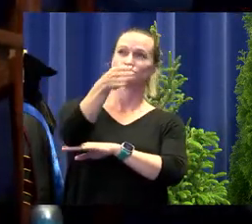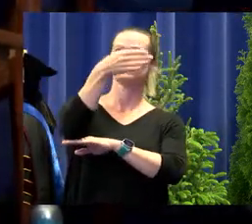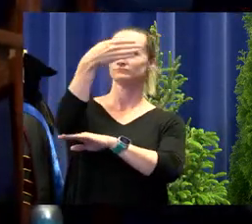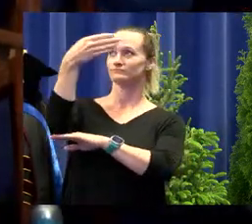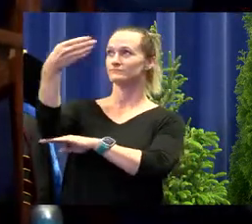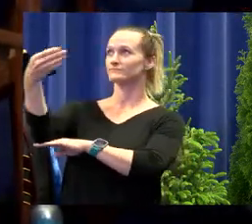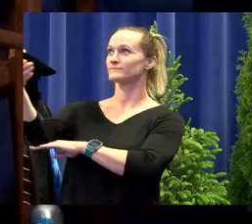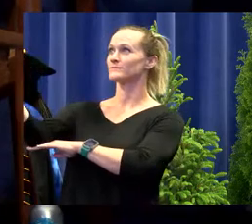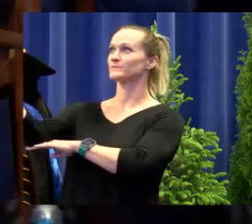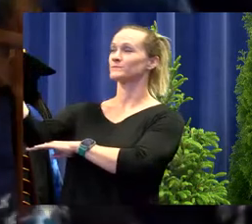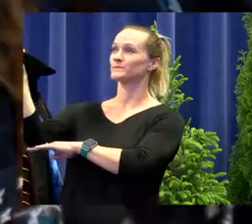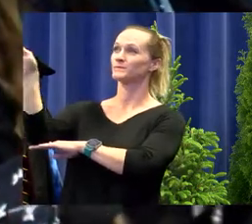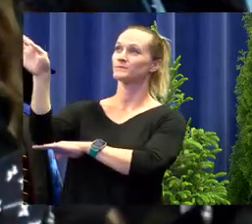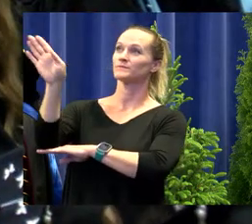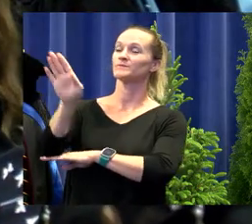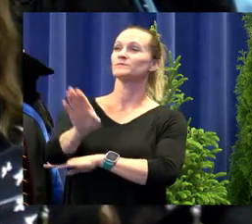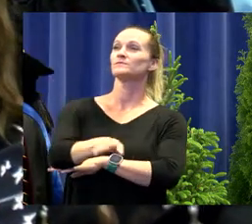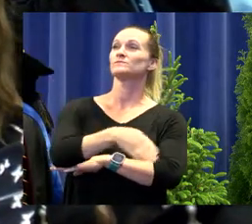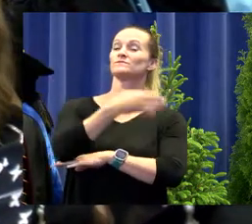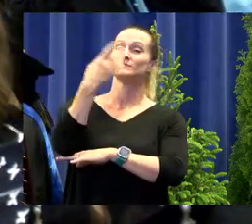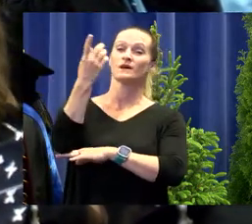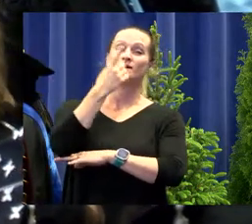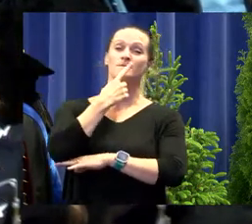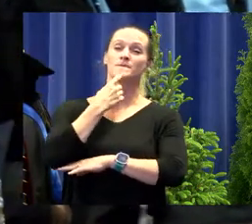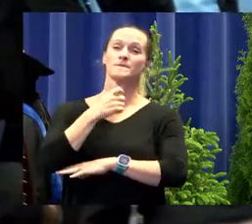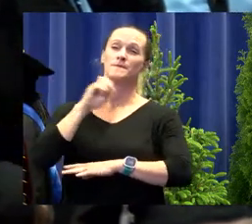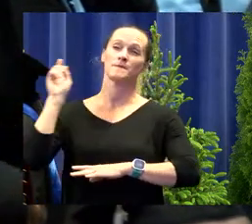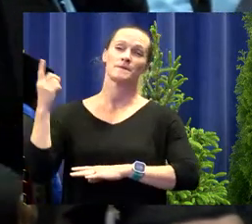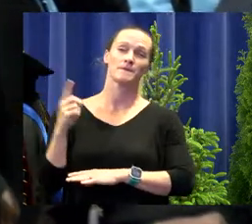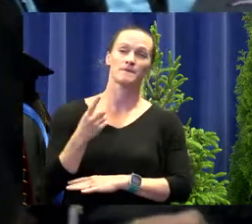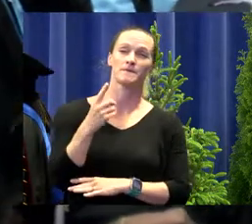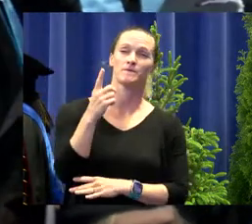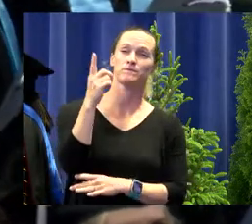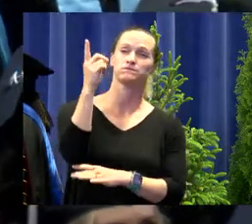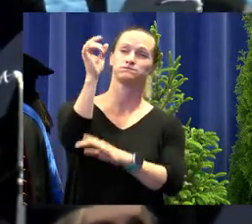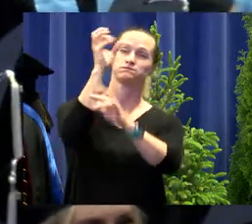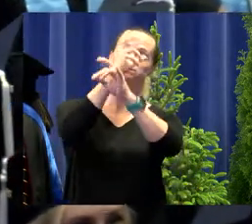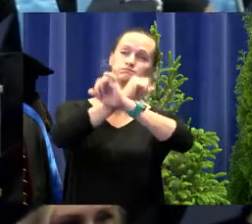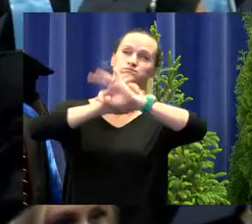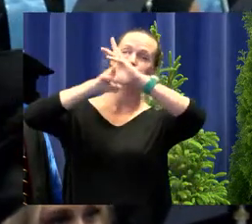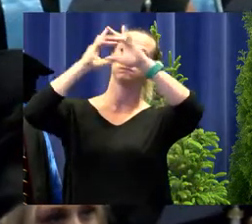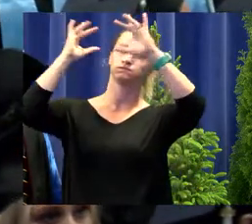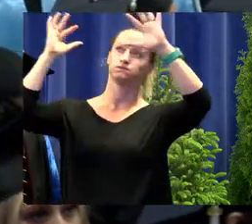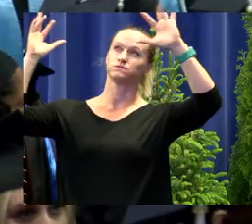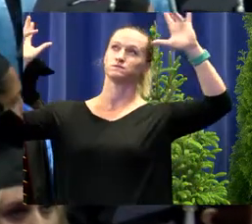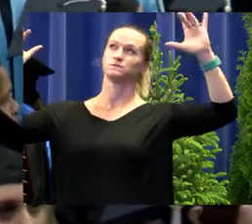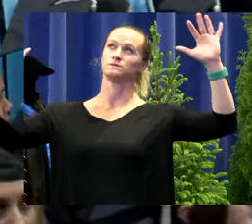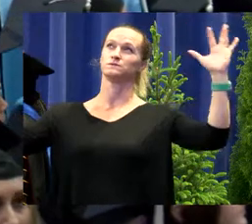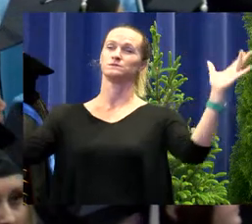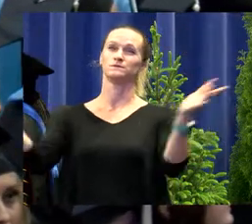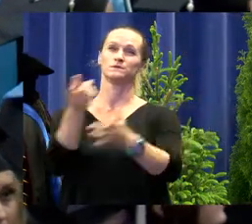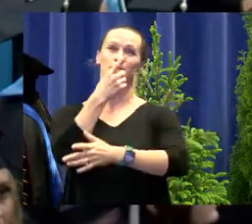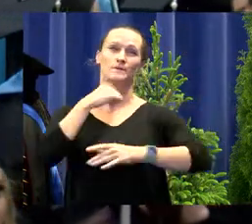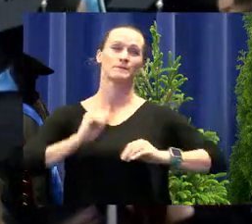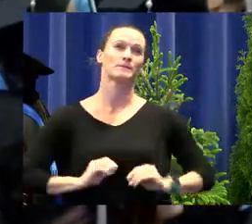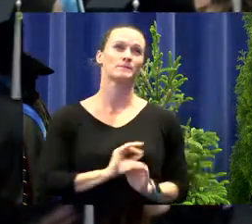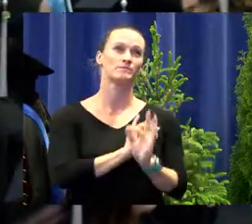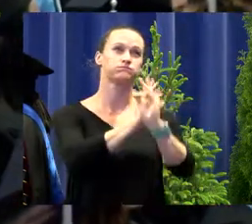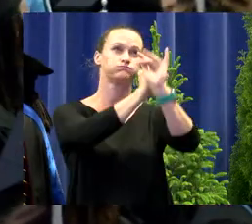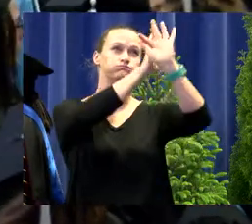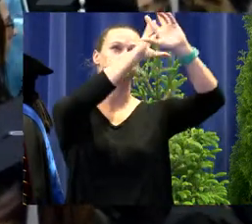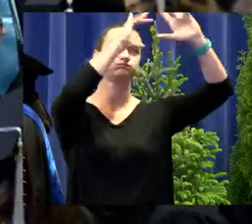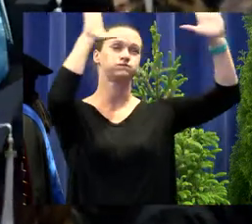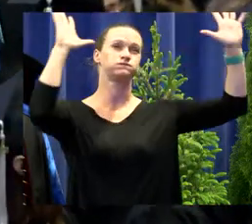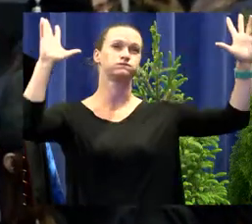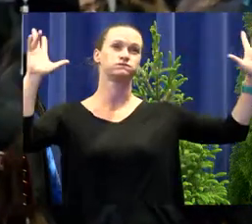gallantly streaming, and the rocket's red glare, the